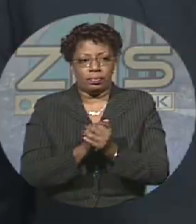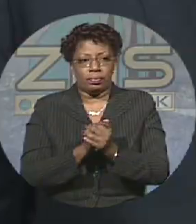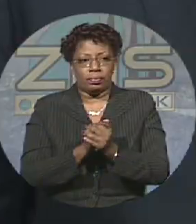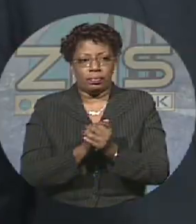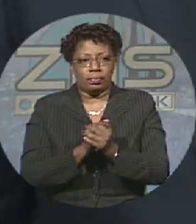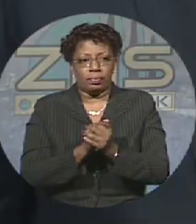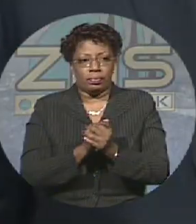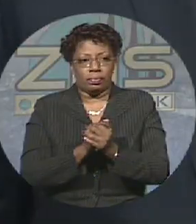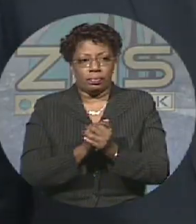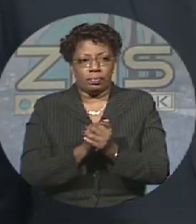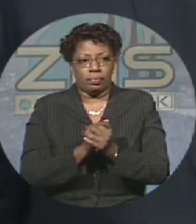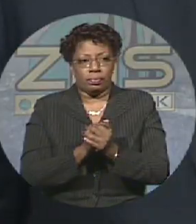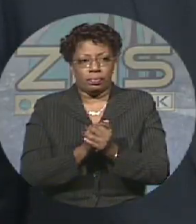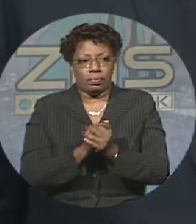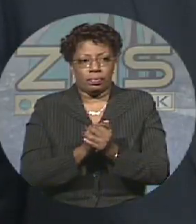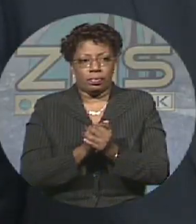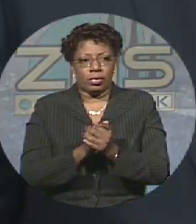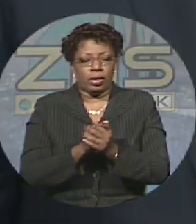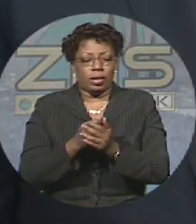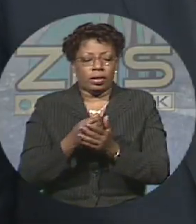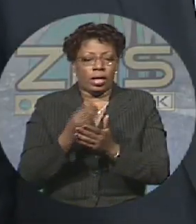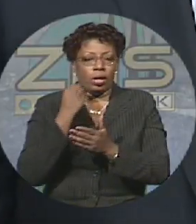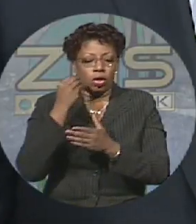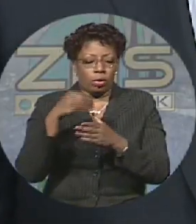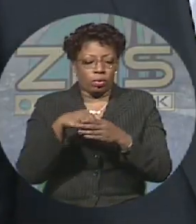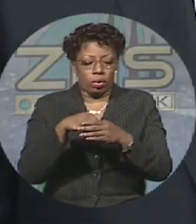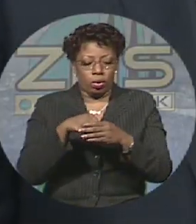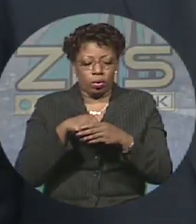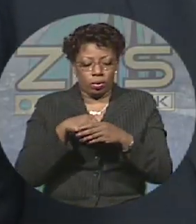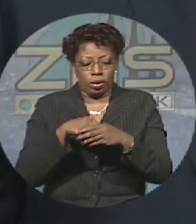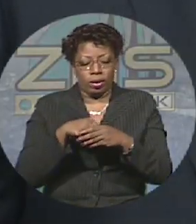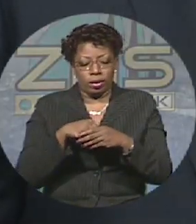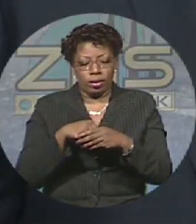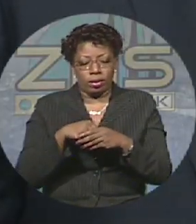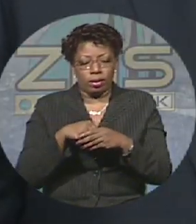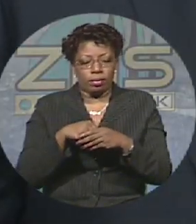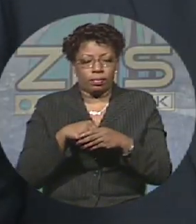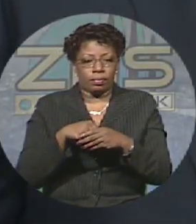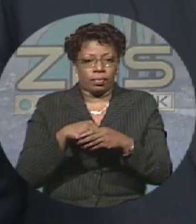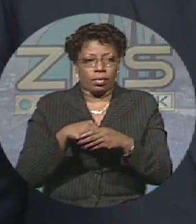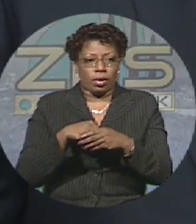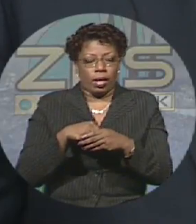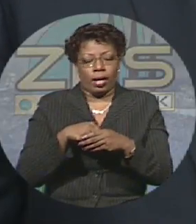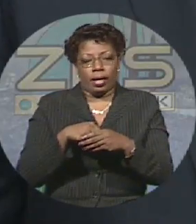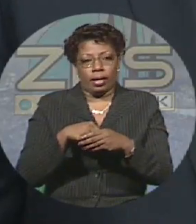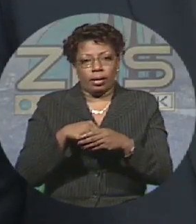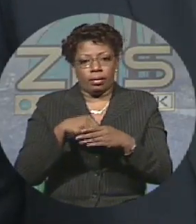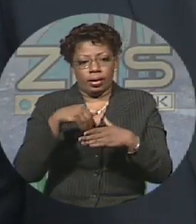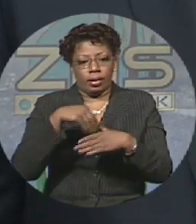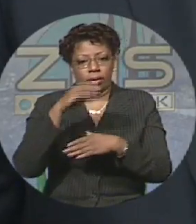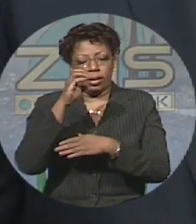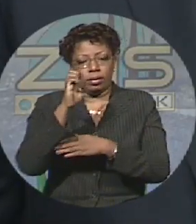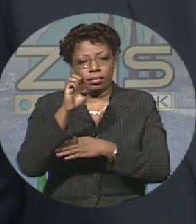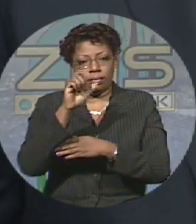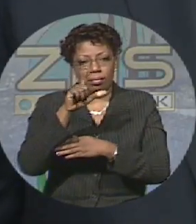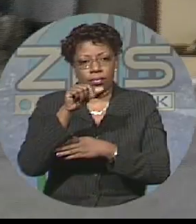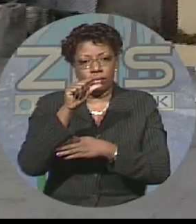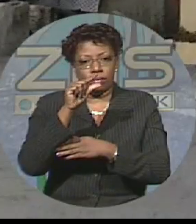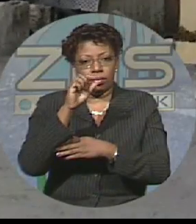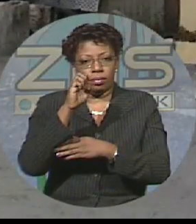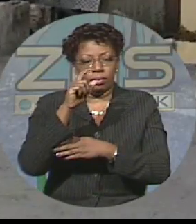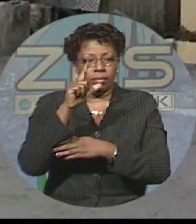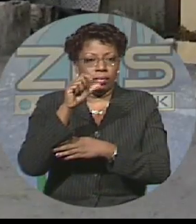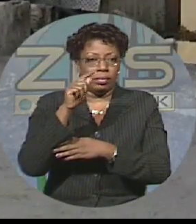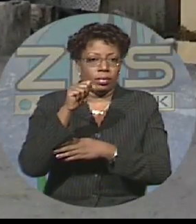News. Well, homeowners in the Engliston community, the latest to benefit from urban renewal as the program's Eastern branch spearheaded a